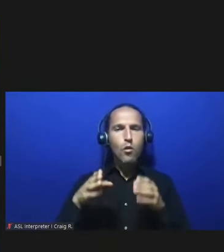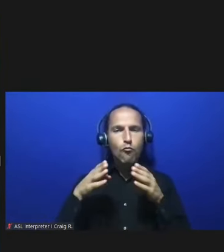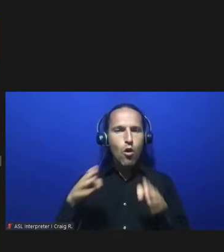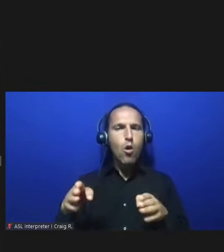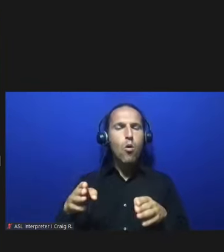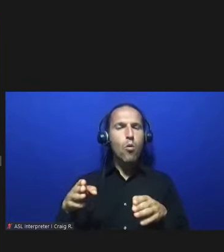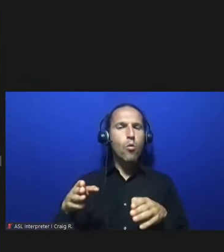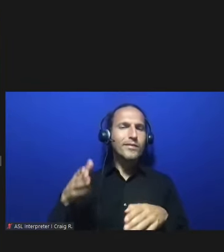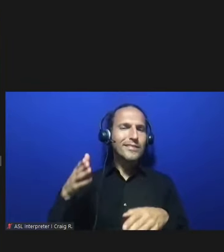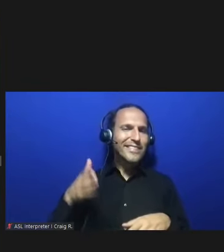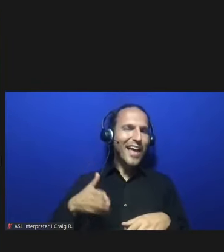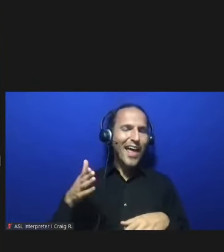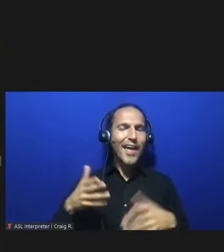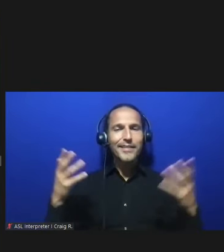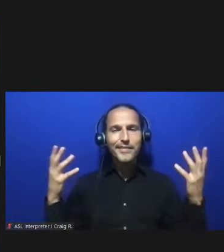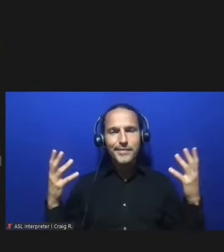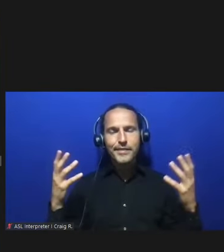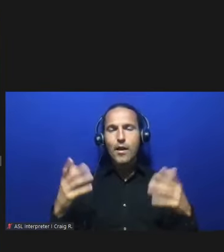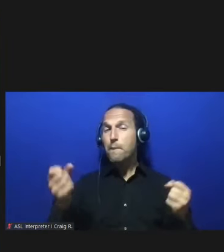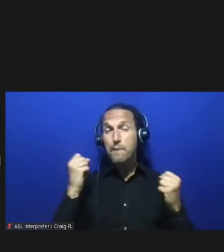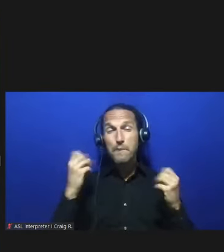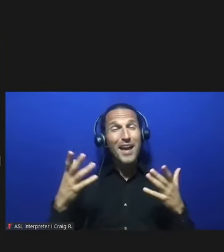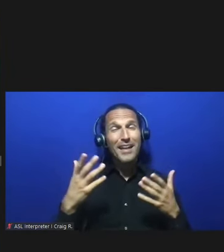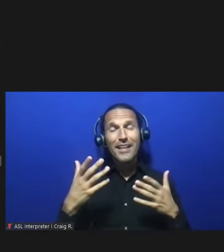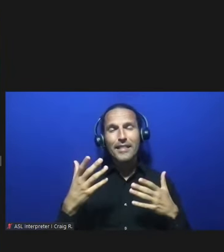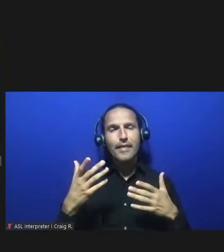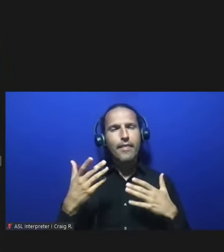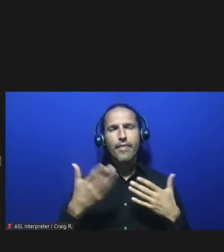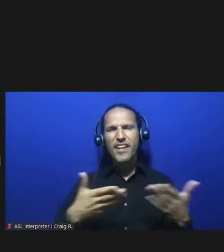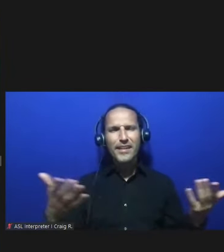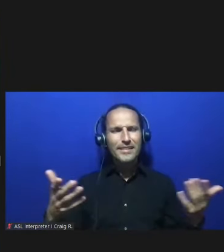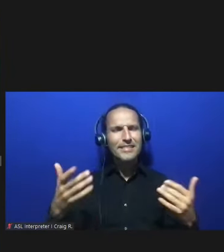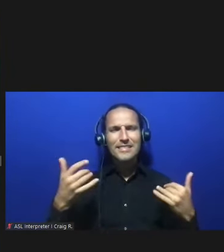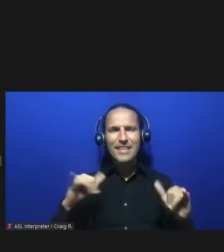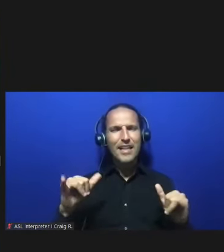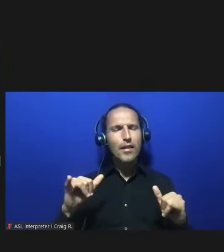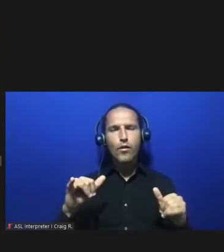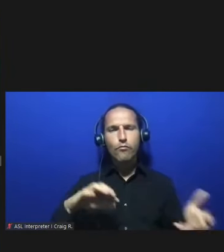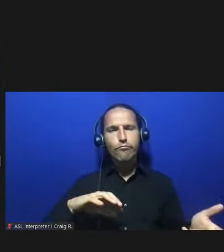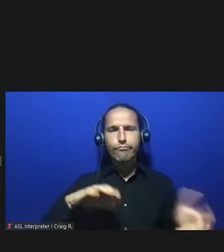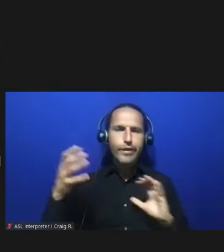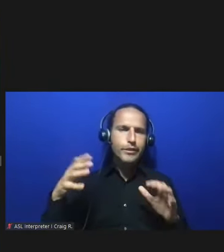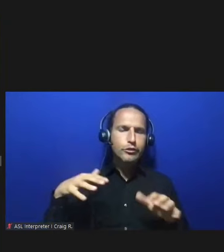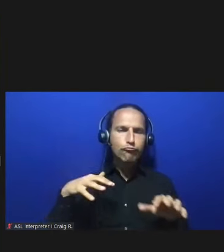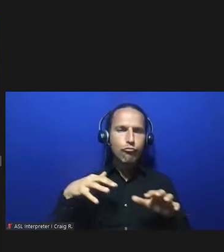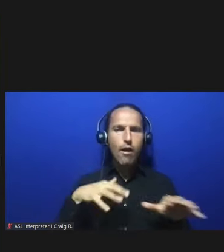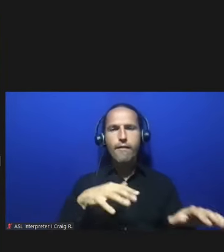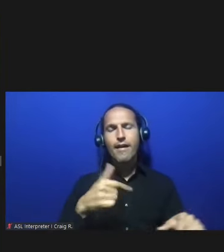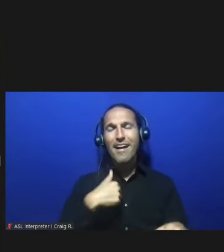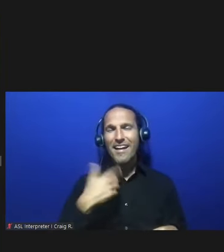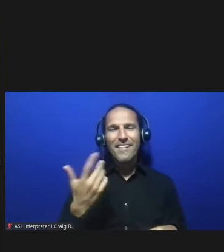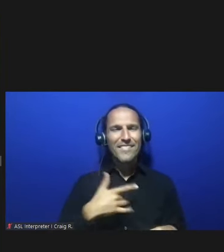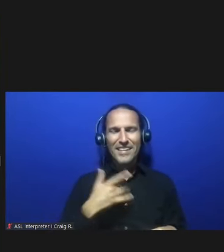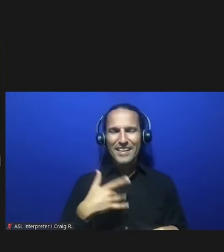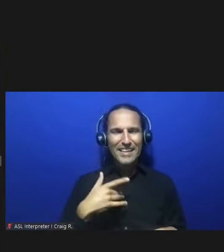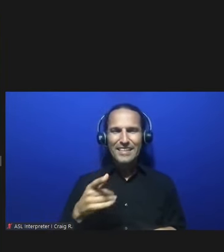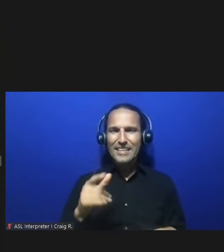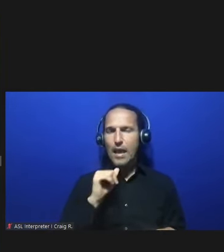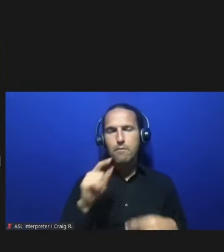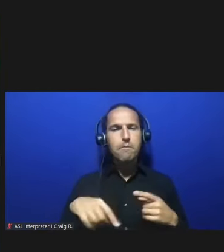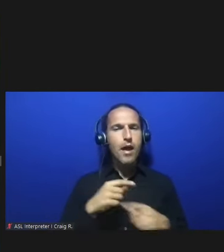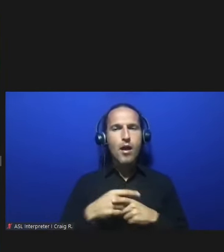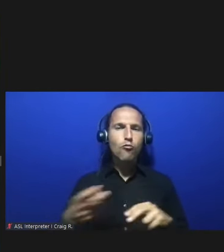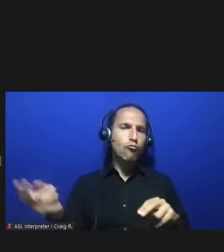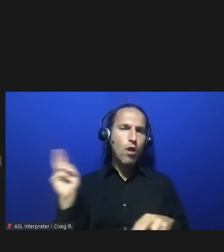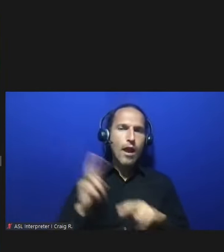and so many different stipulations that still will cause traffic. I feel as though it's not about raising the